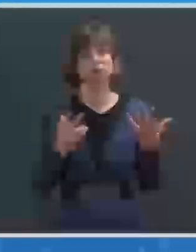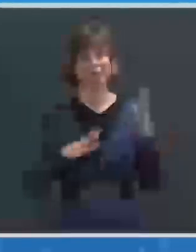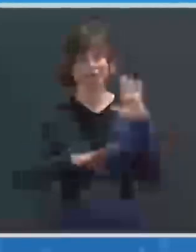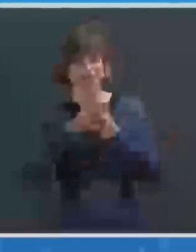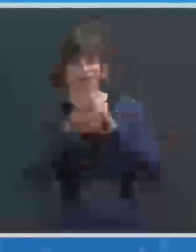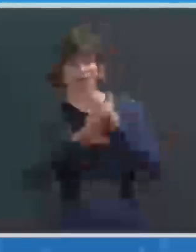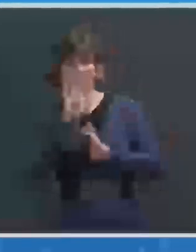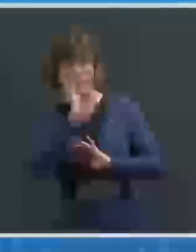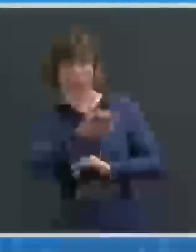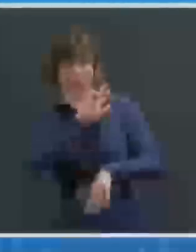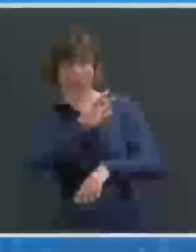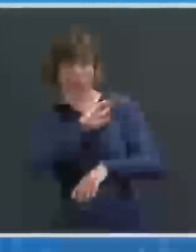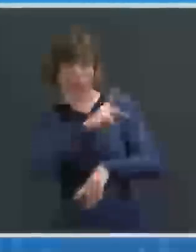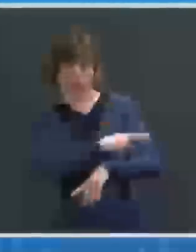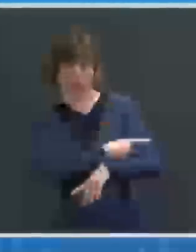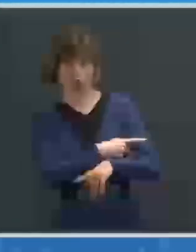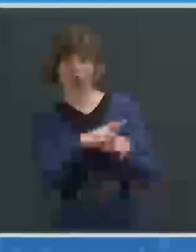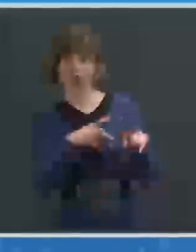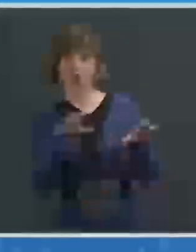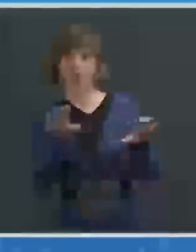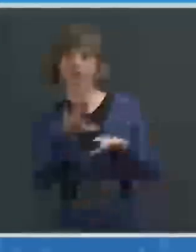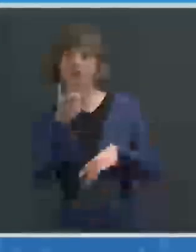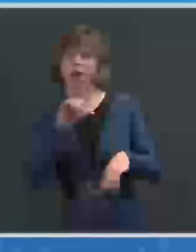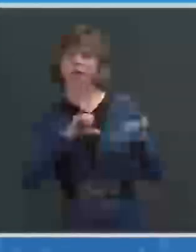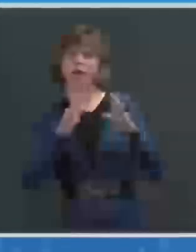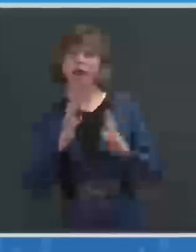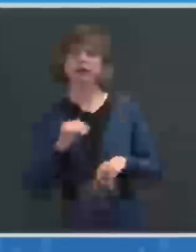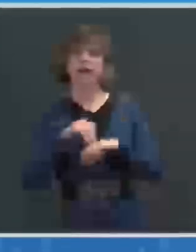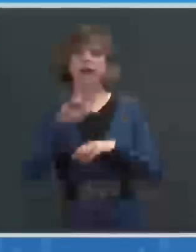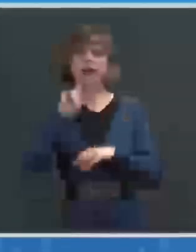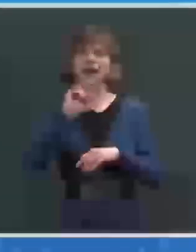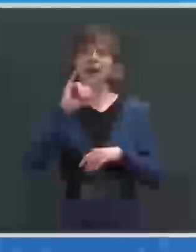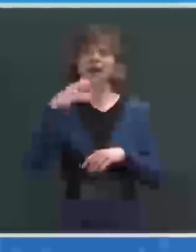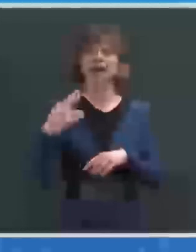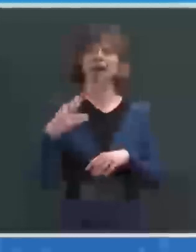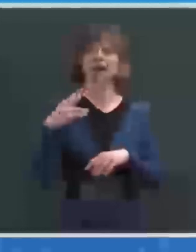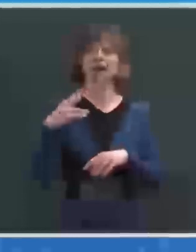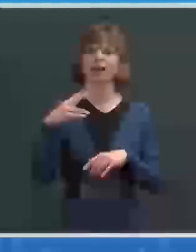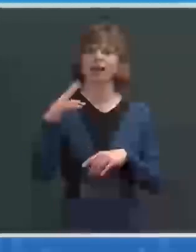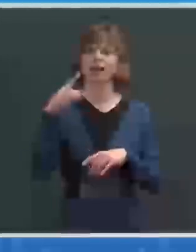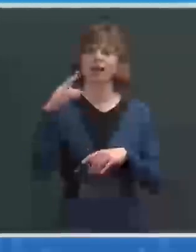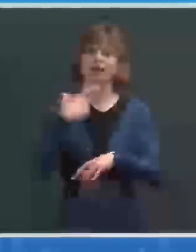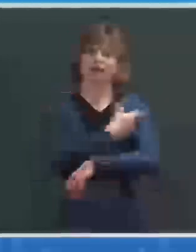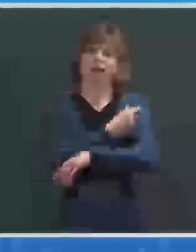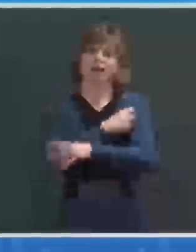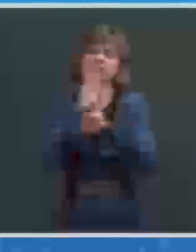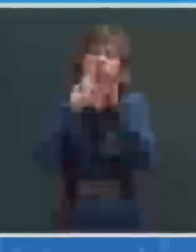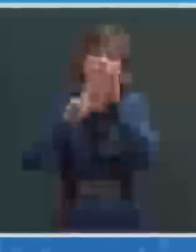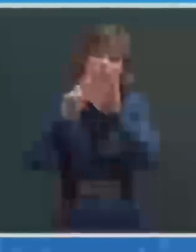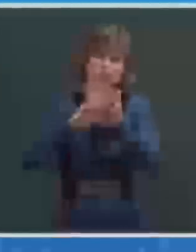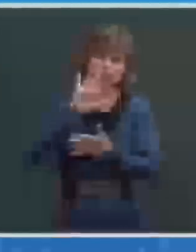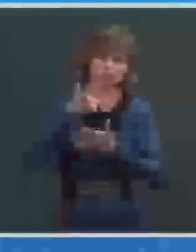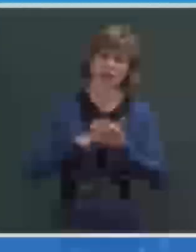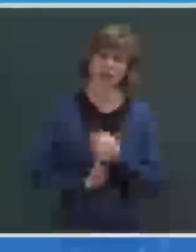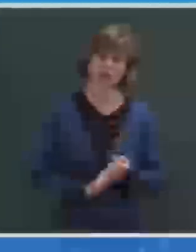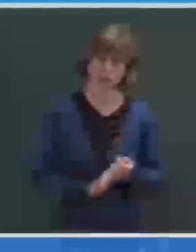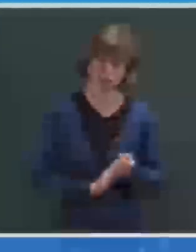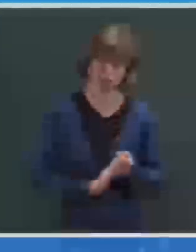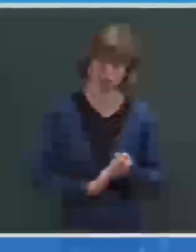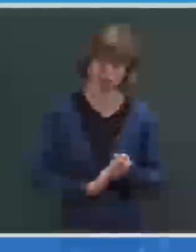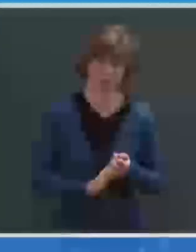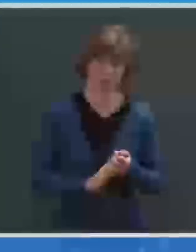spike protein was done by scientists at the NIAID Vaccine Research Center. The utilization